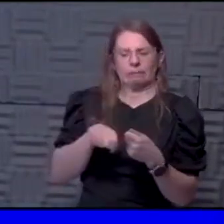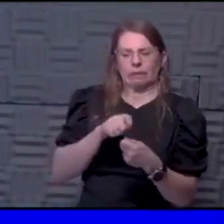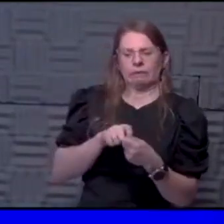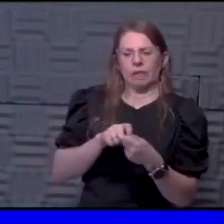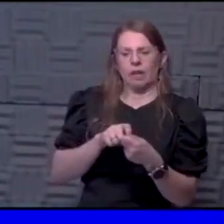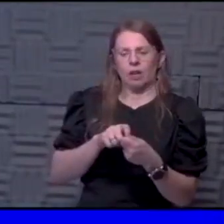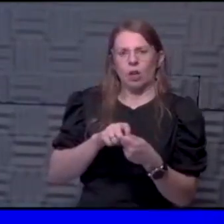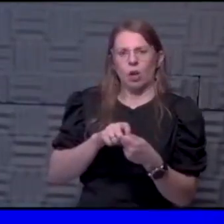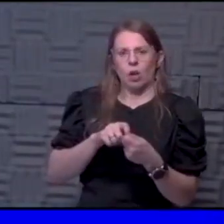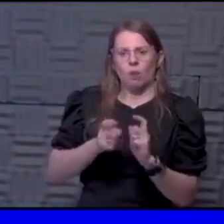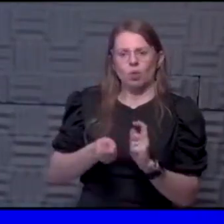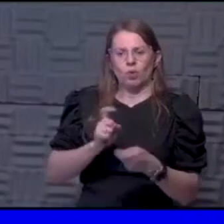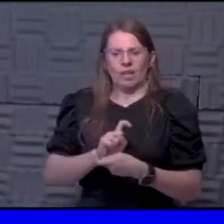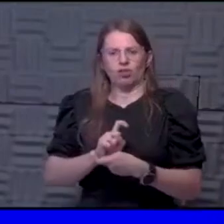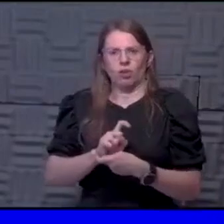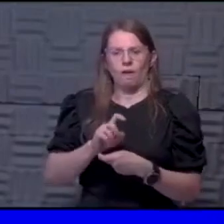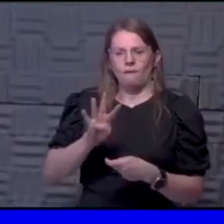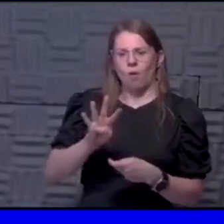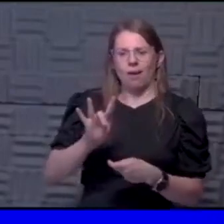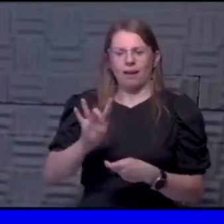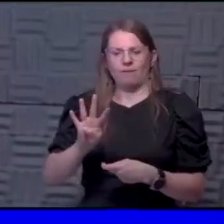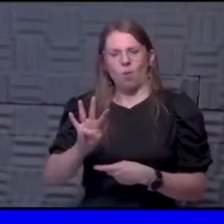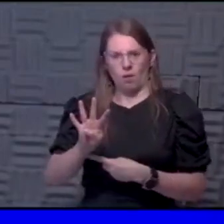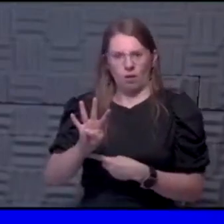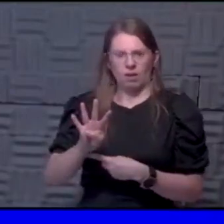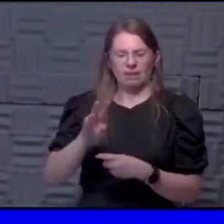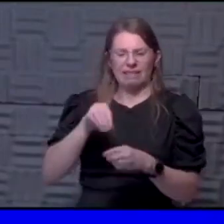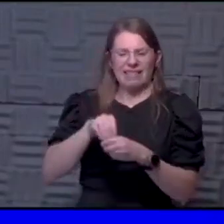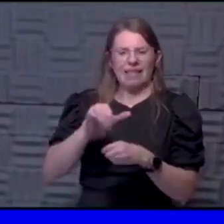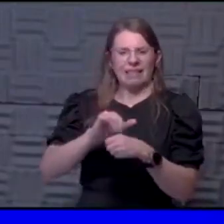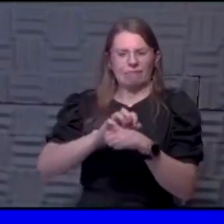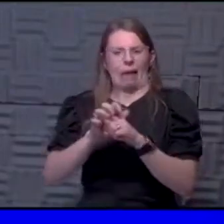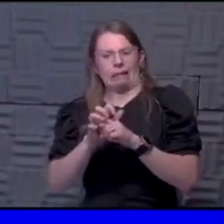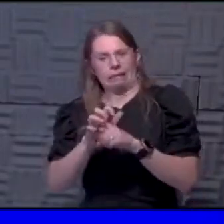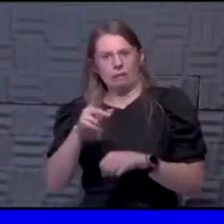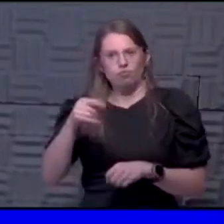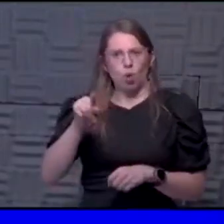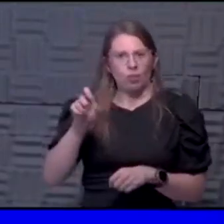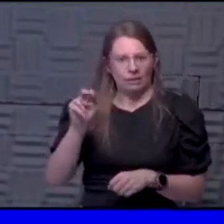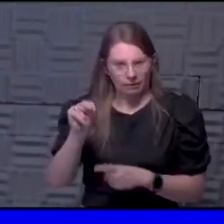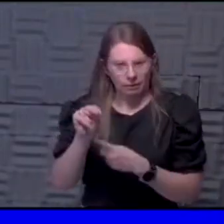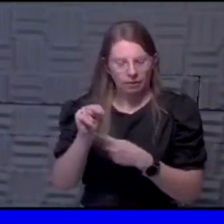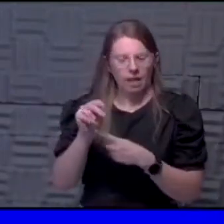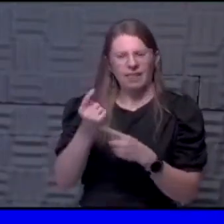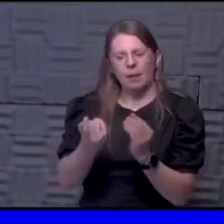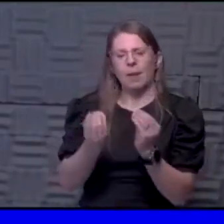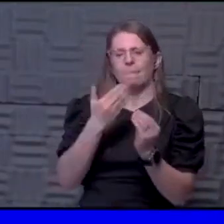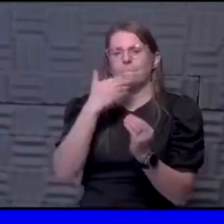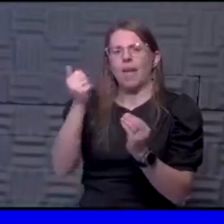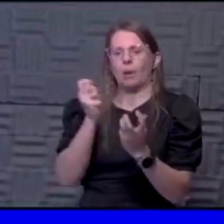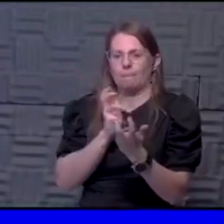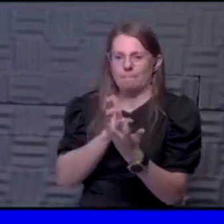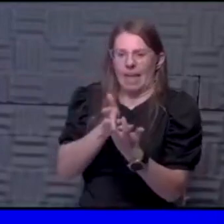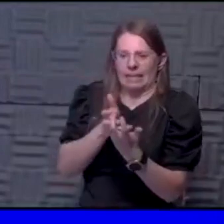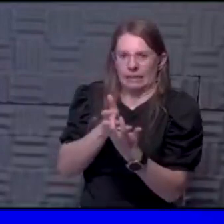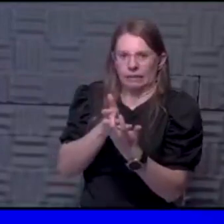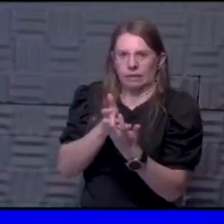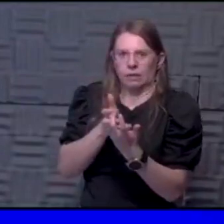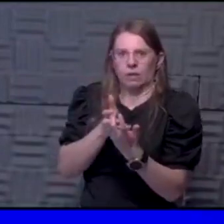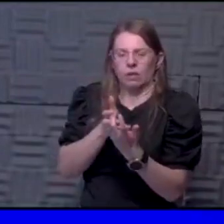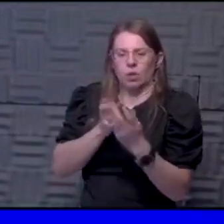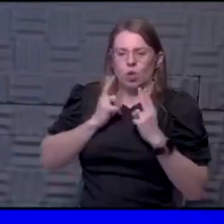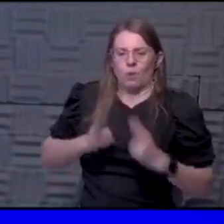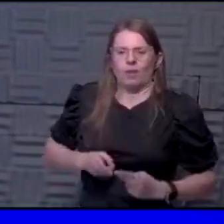the 484 mutation in that spike protein that makes it a little bit better binding to the